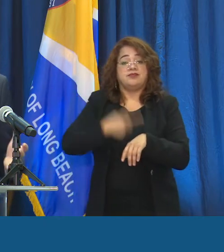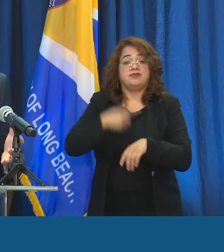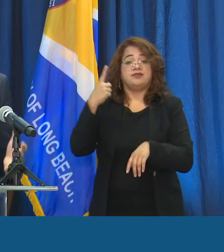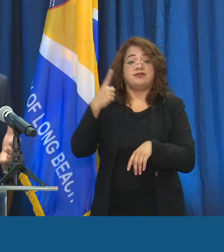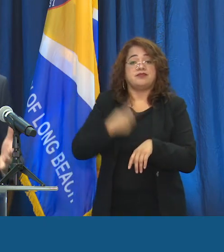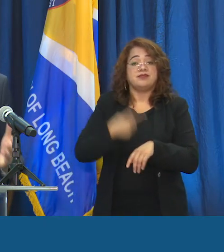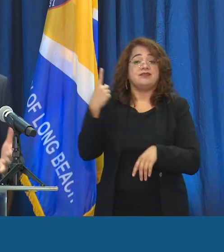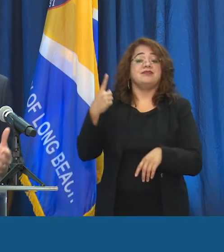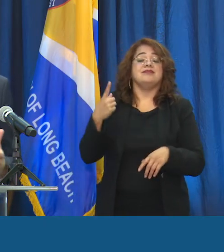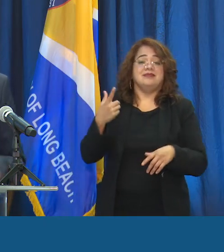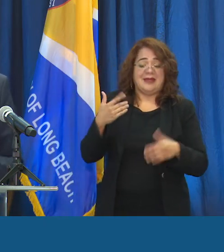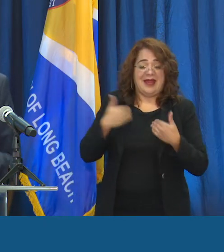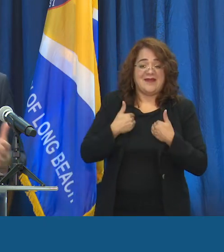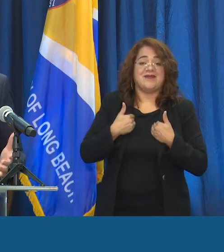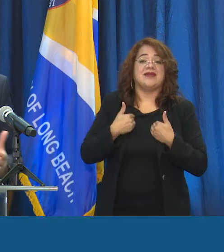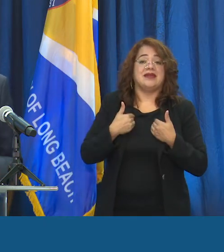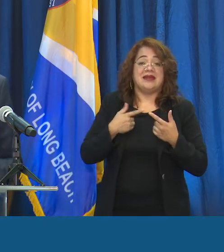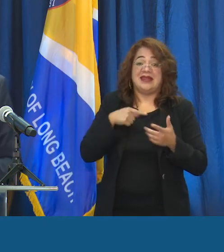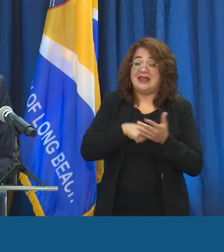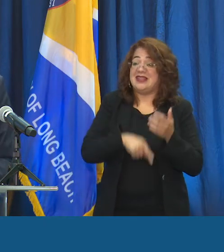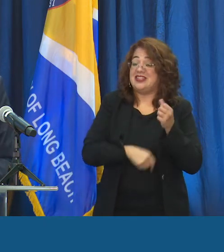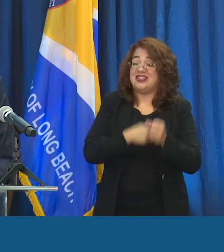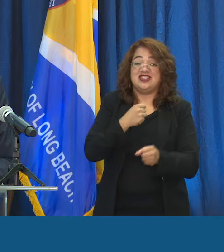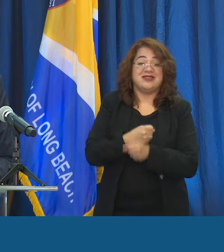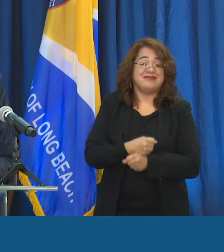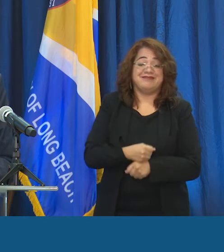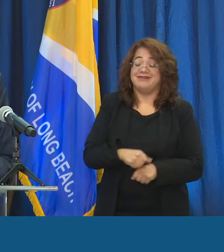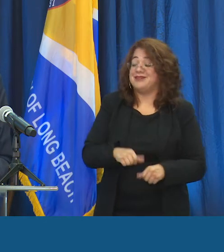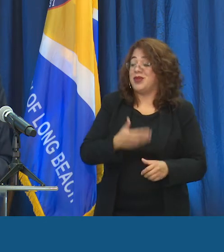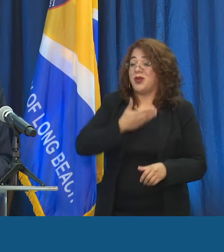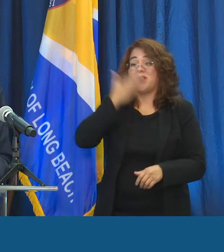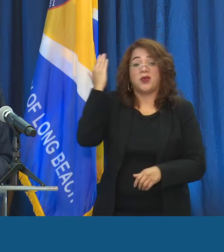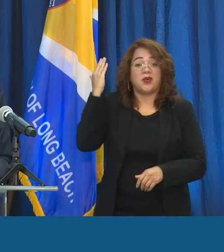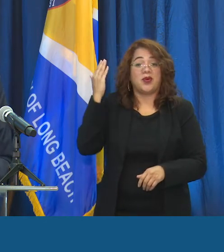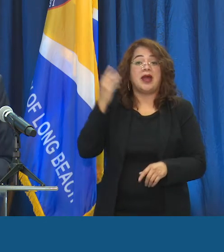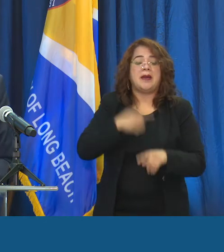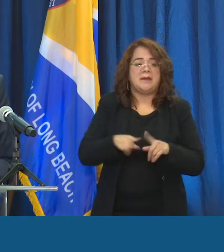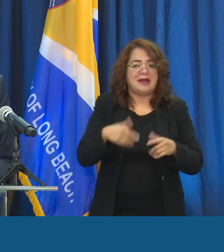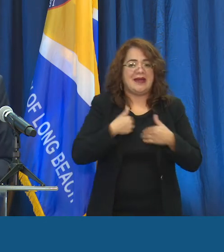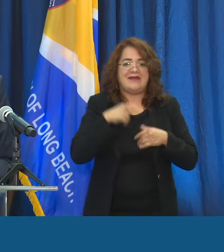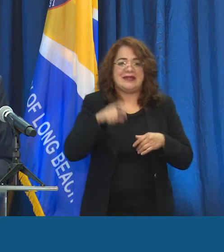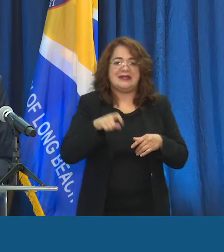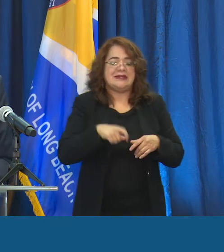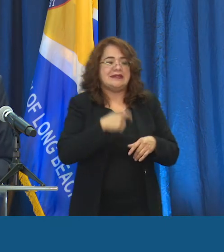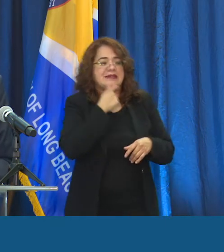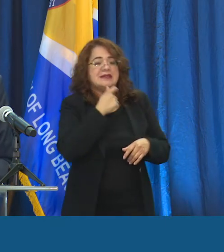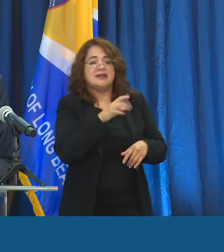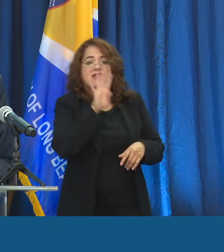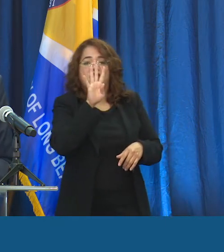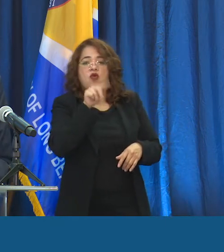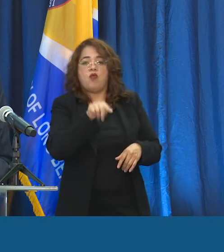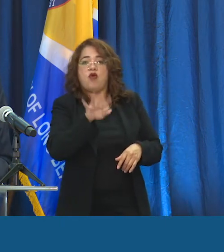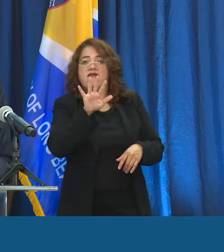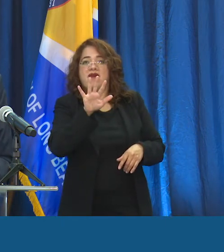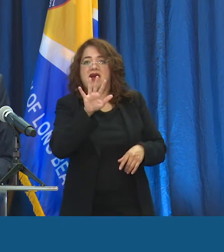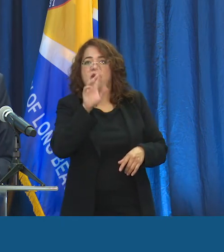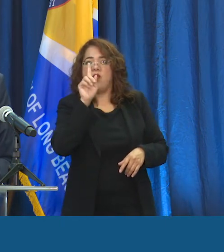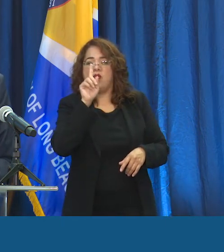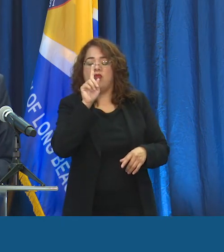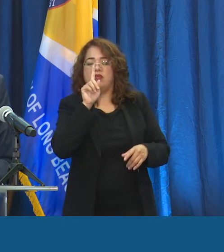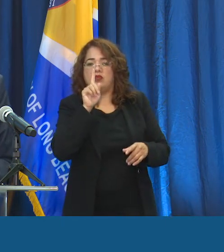have one-time dollars to be able to invest, and this year we do not, but we have needs. So we have about $4.5 million in